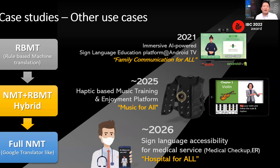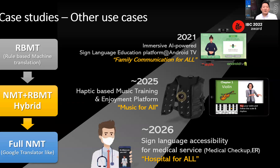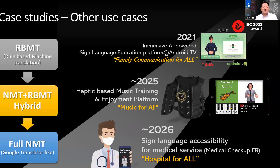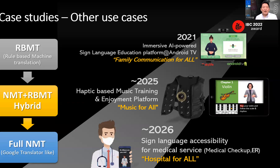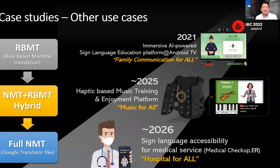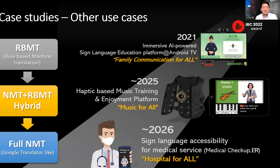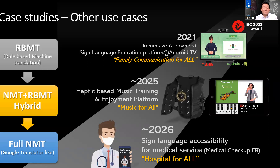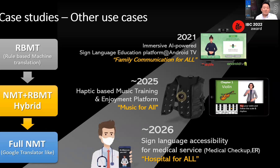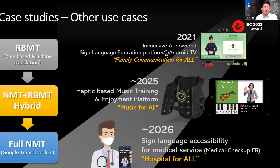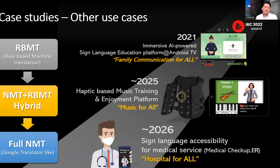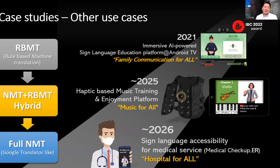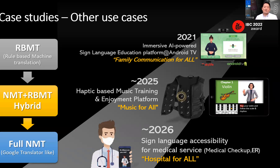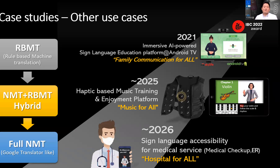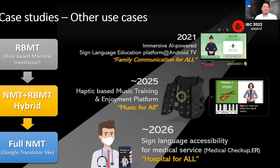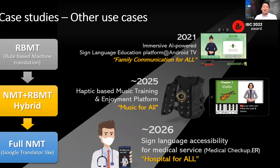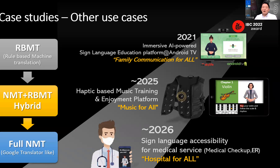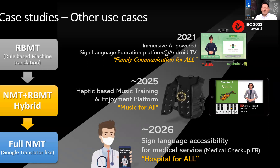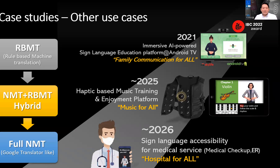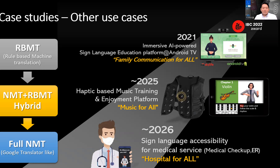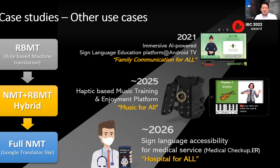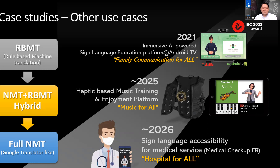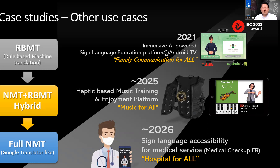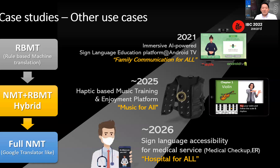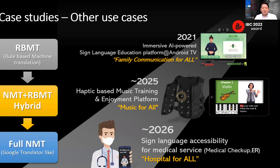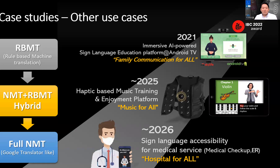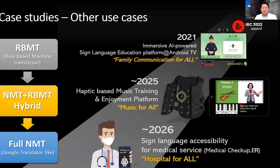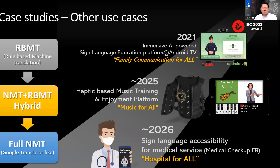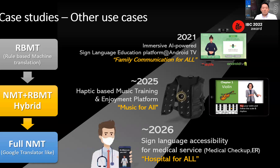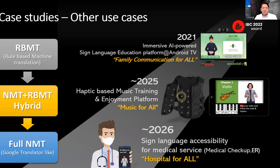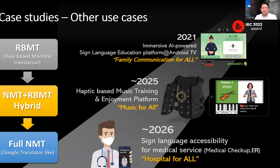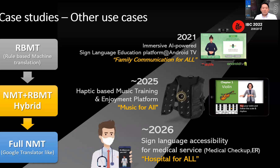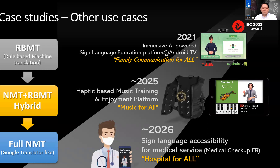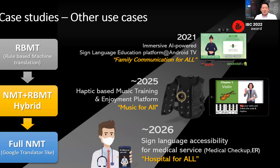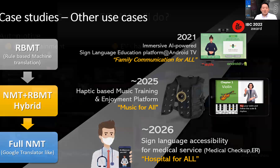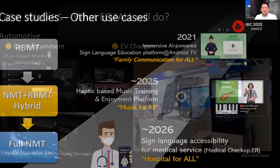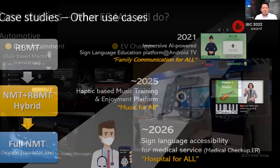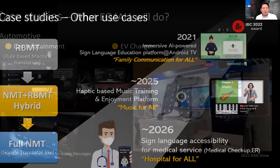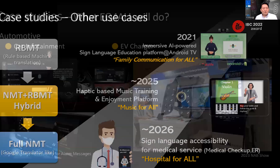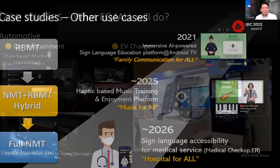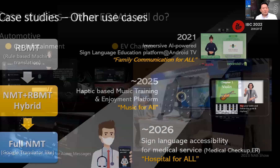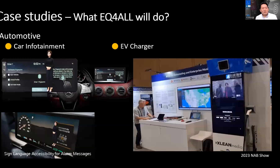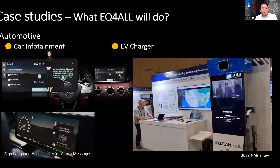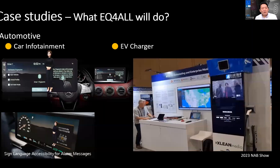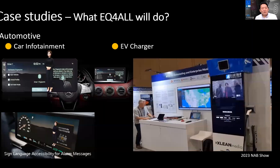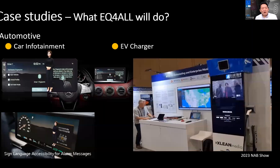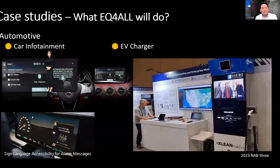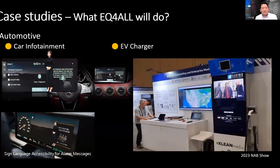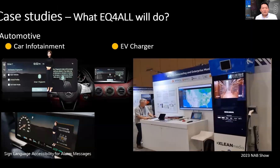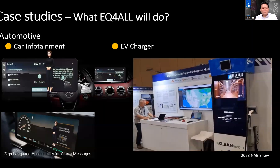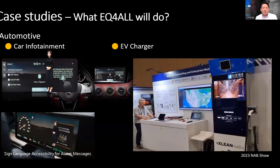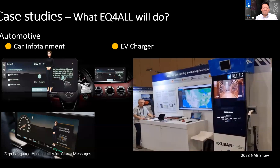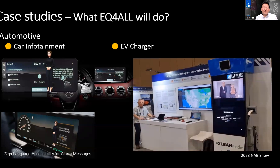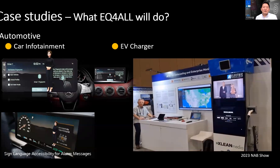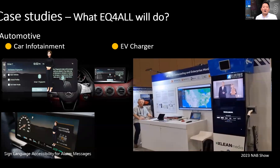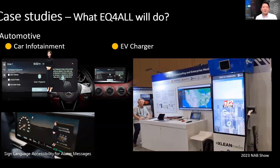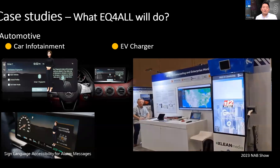And sign language accessibility for medical service, especially the emergency room. We are also discussing with the car